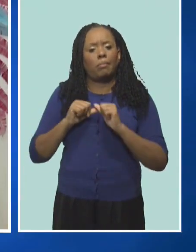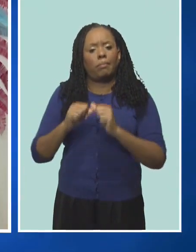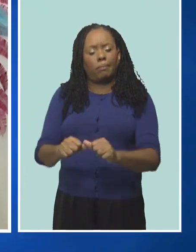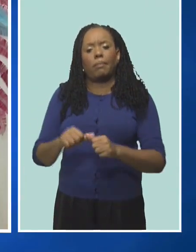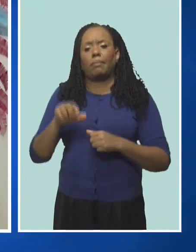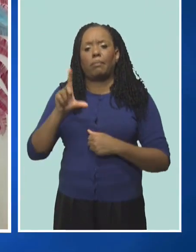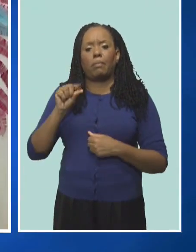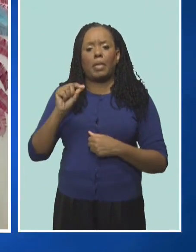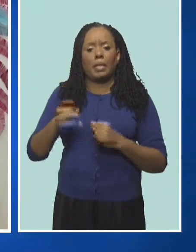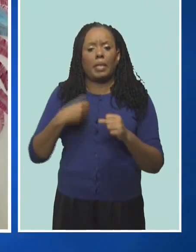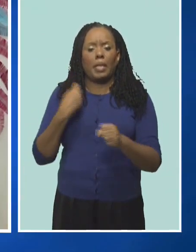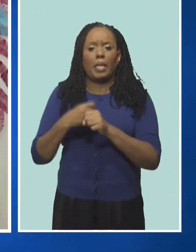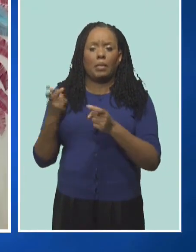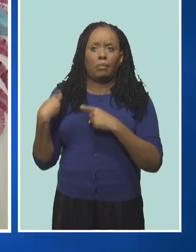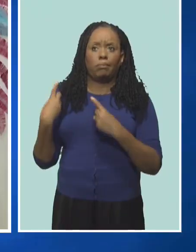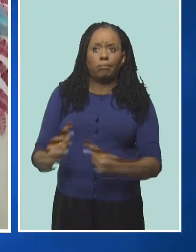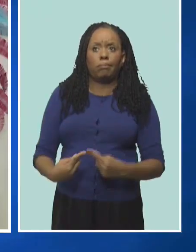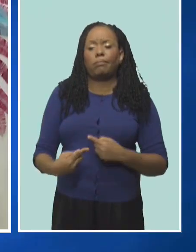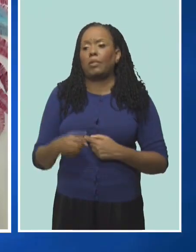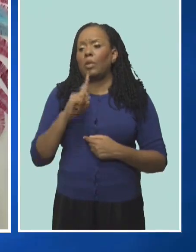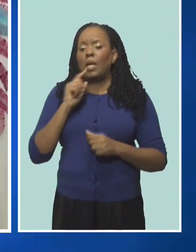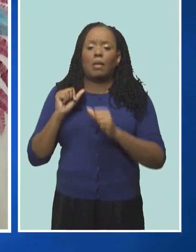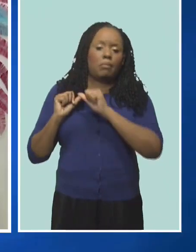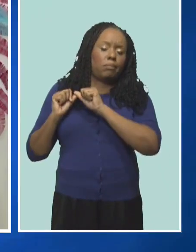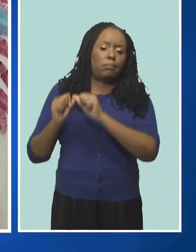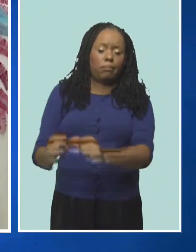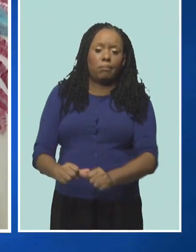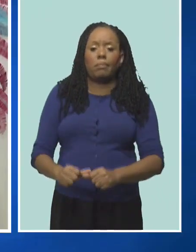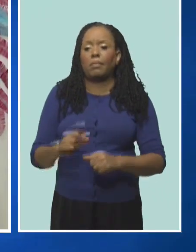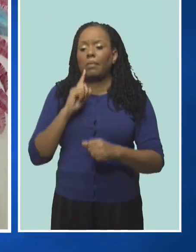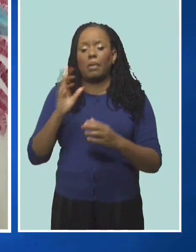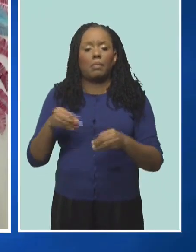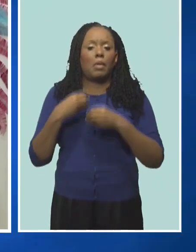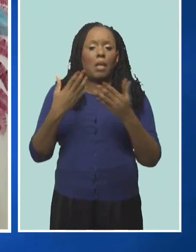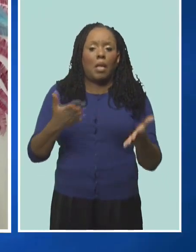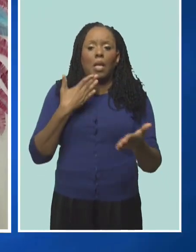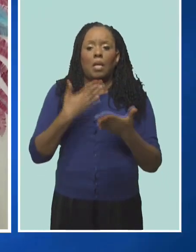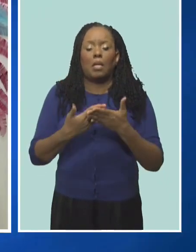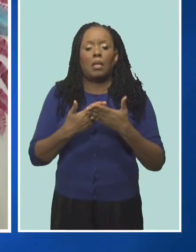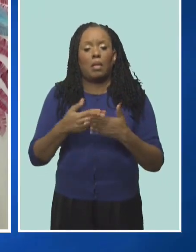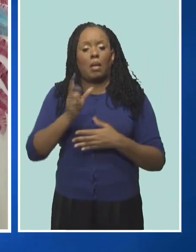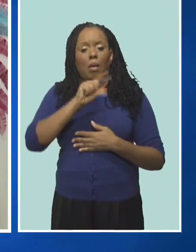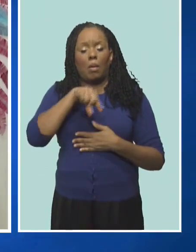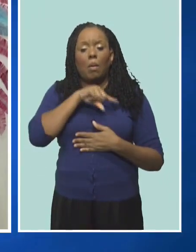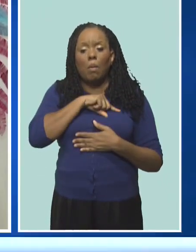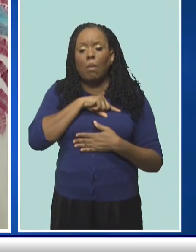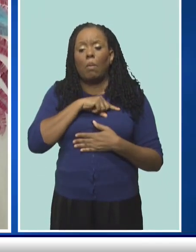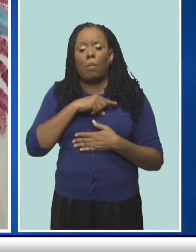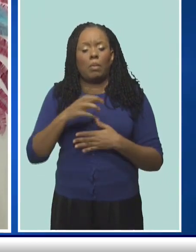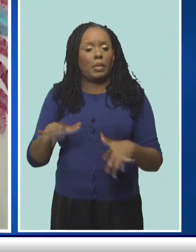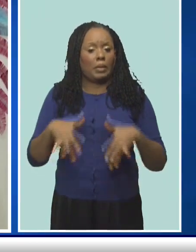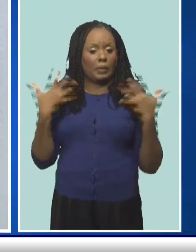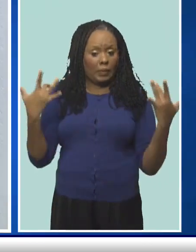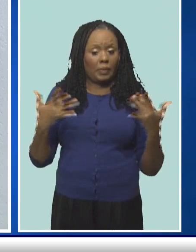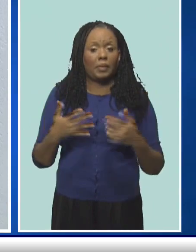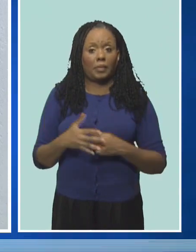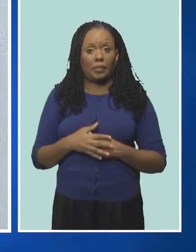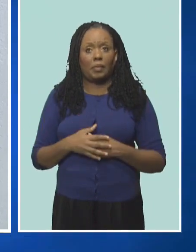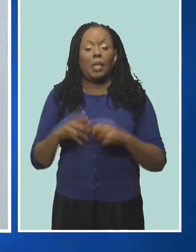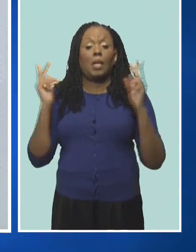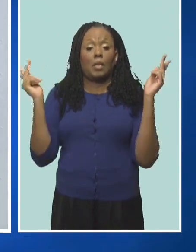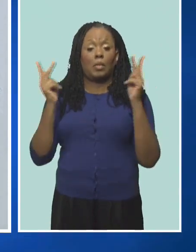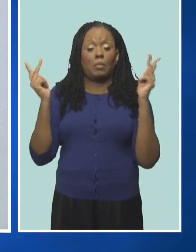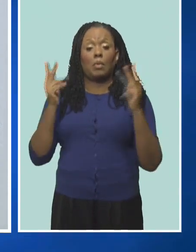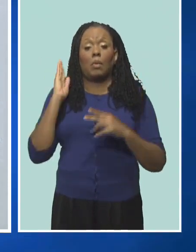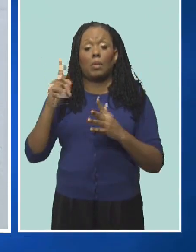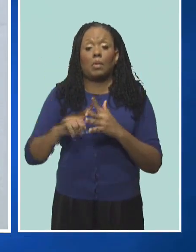doing this. I've been pretty consistent as well in terms of producing quality, high-quality, premium-type events. Grand Kadooment is